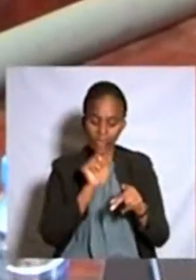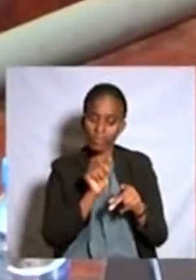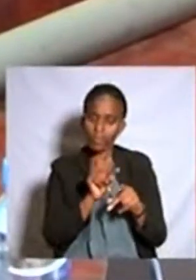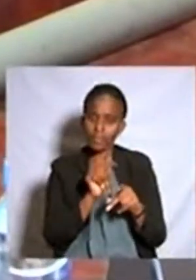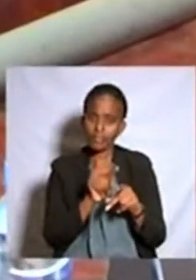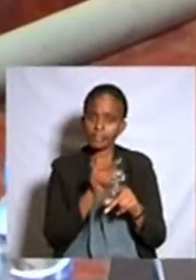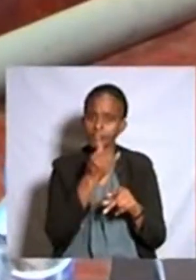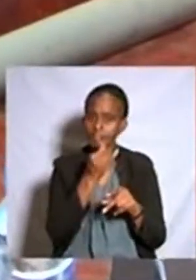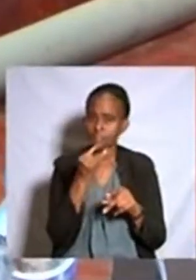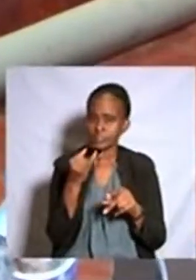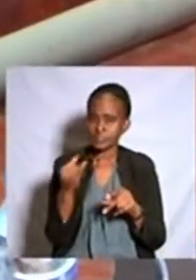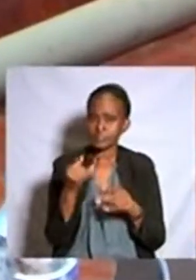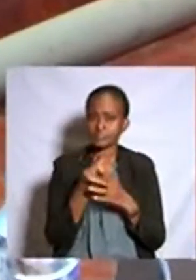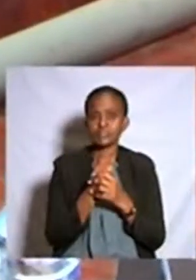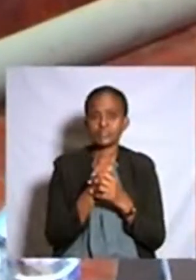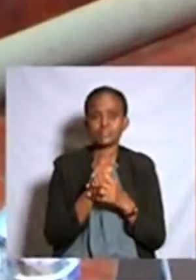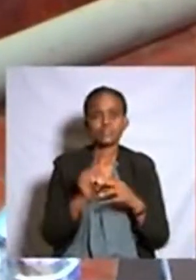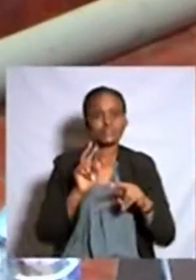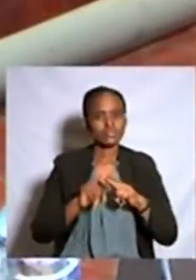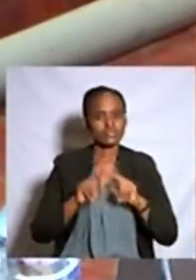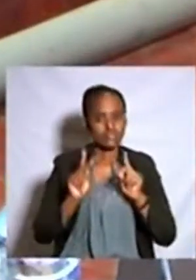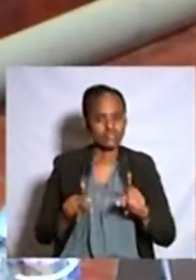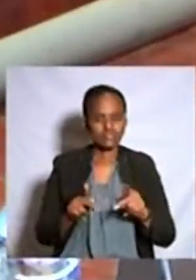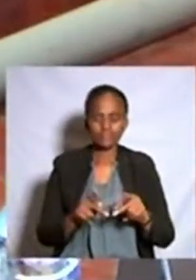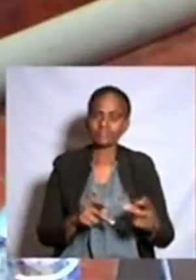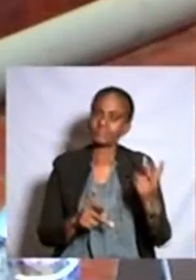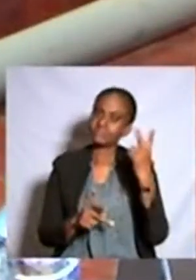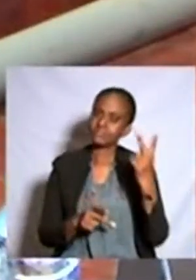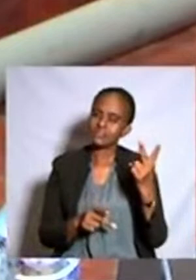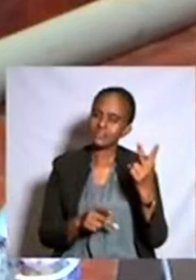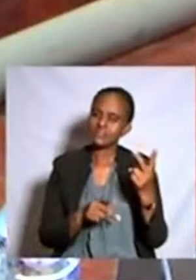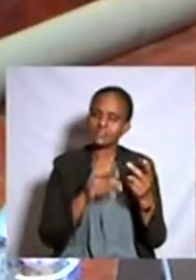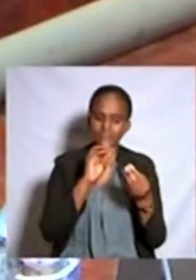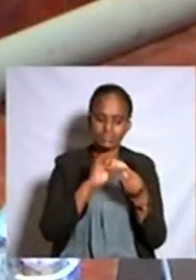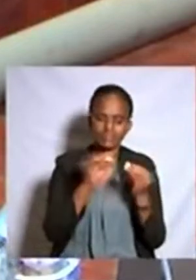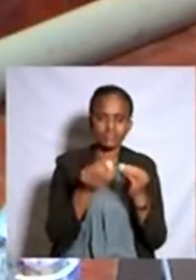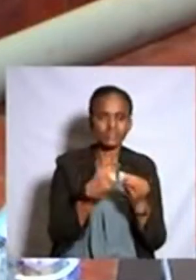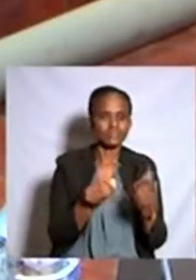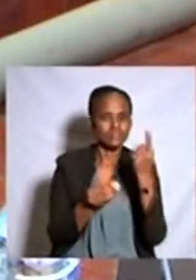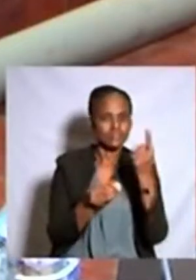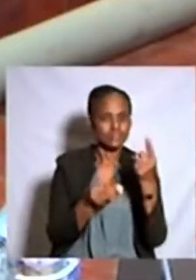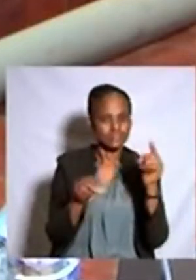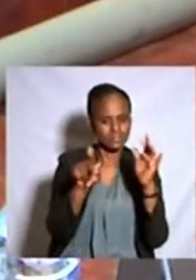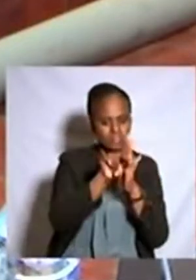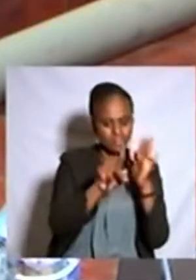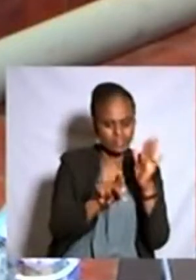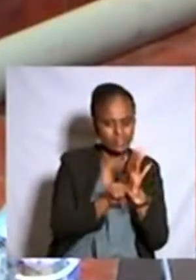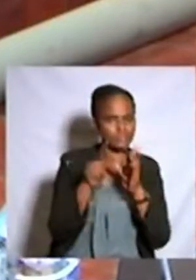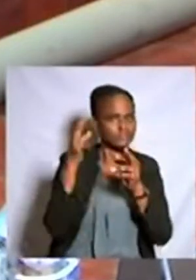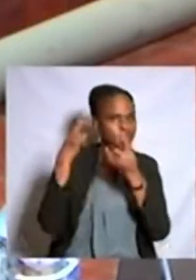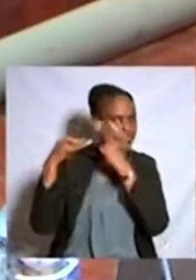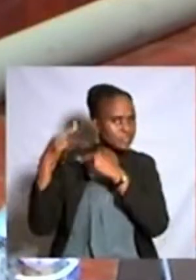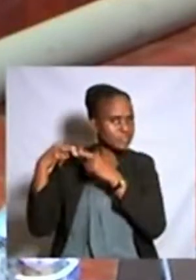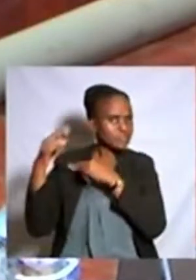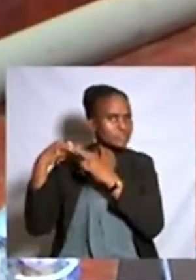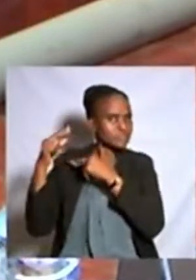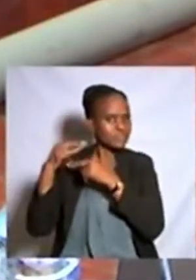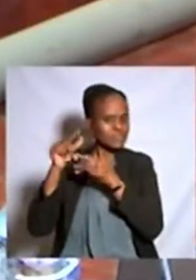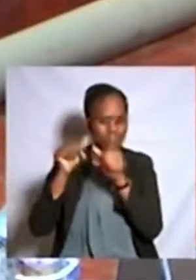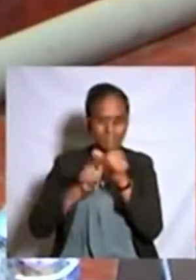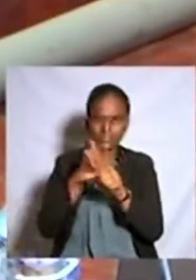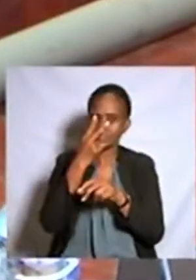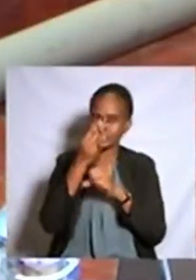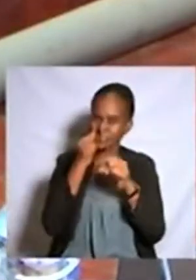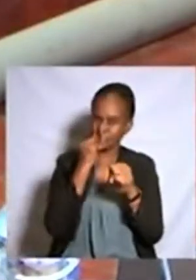particular item, Chair, 2 things. Number 1, policies are revised every 2 years